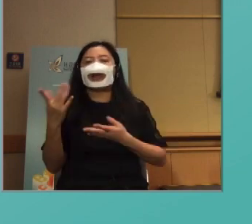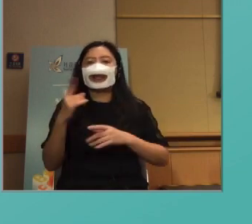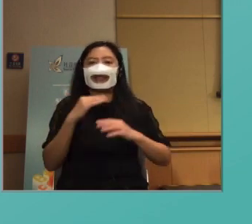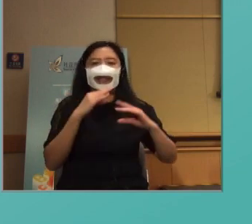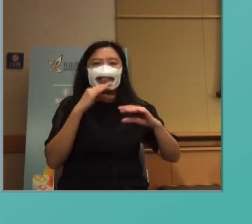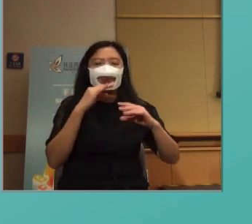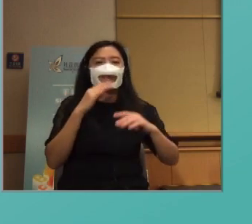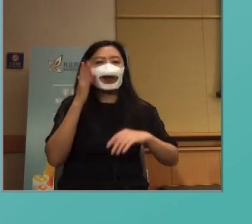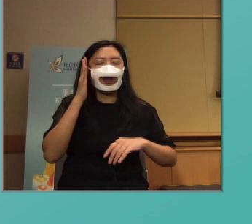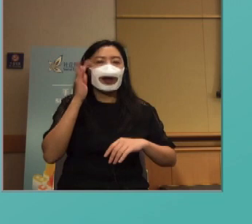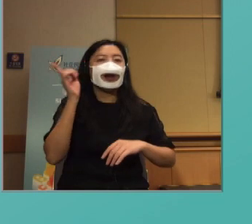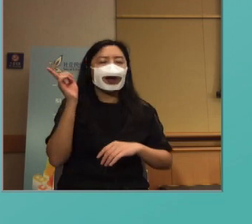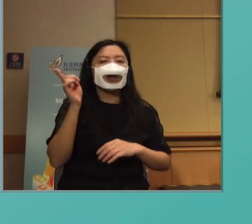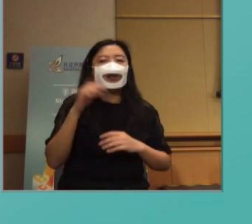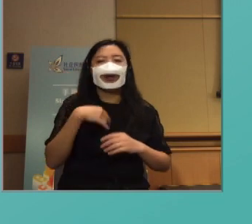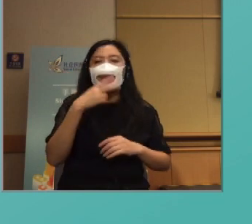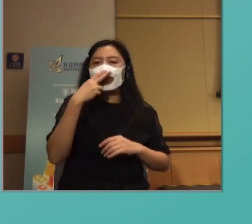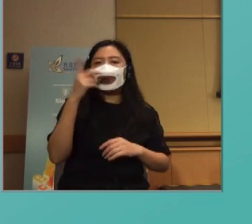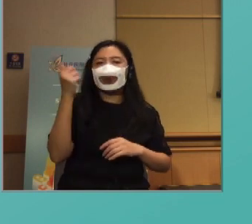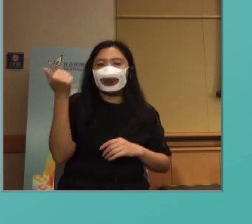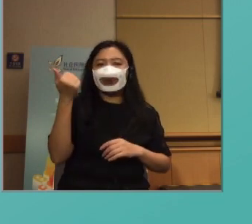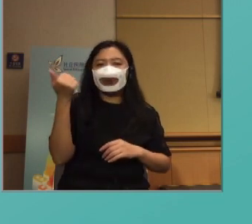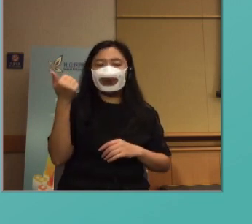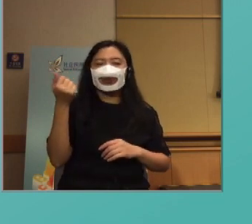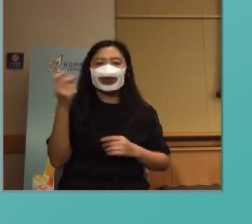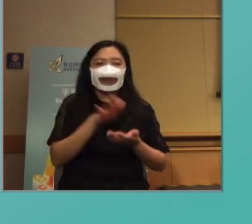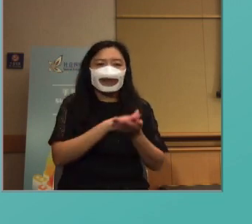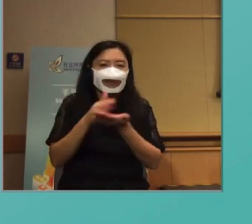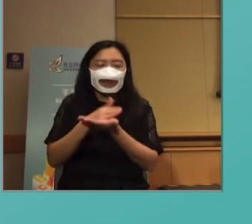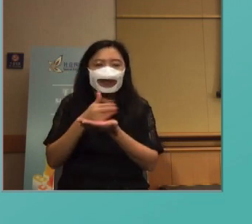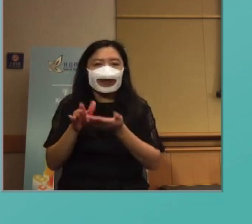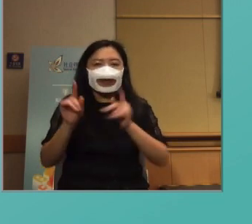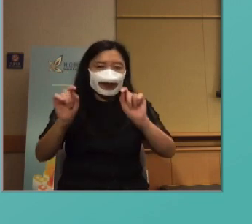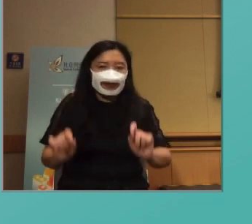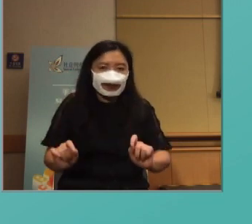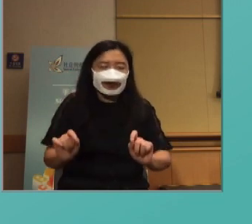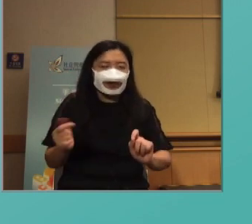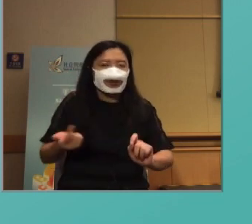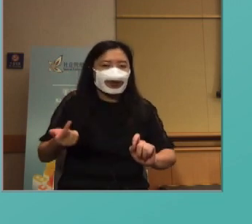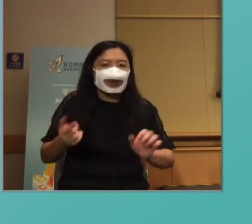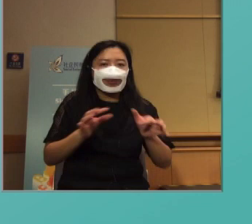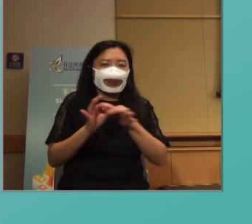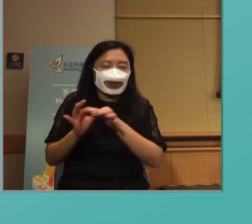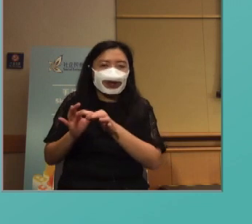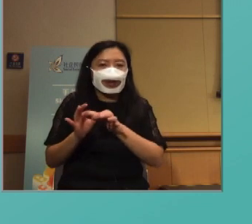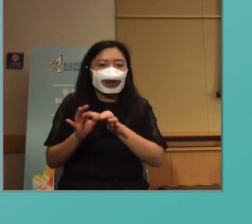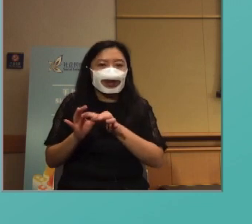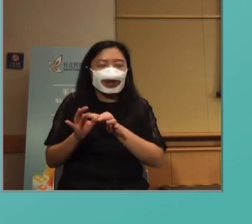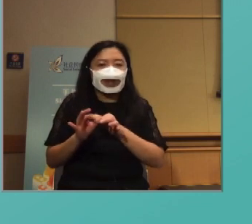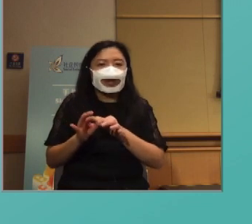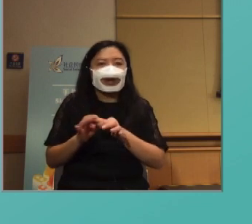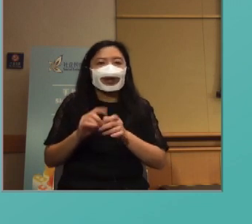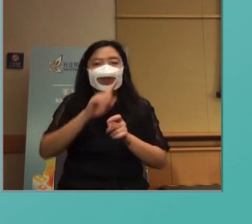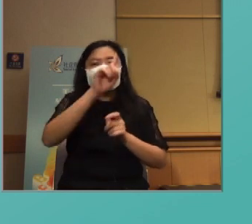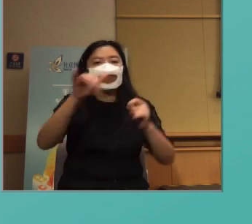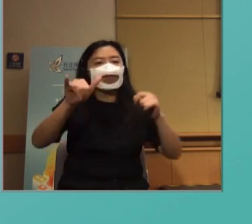more informative items for the participant today. So yeah, this is all about